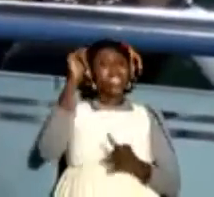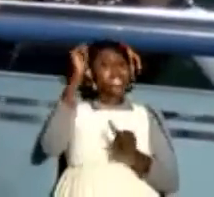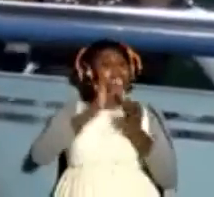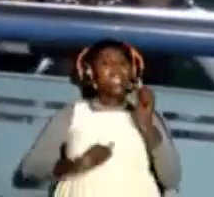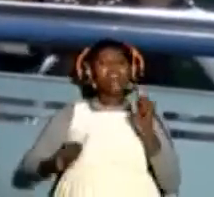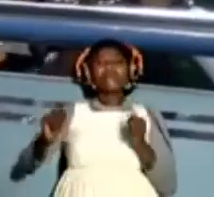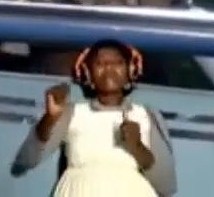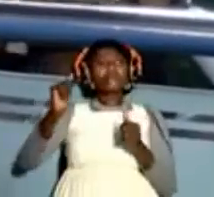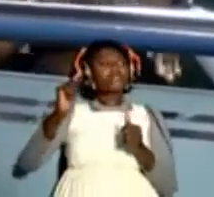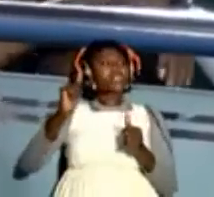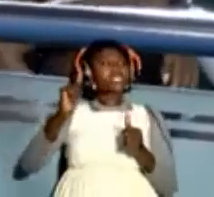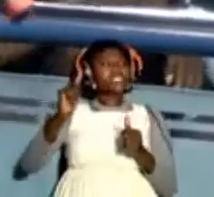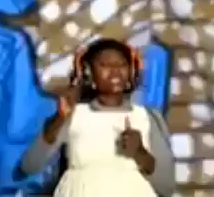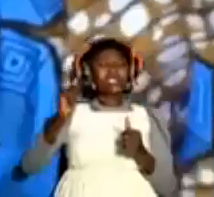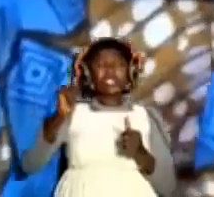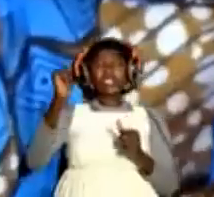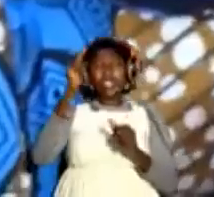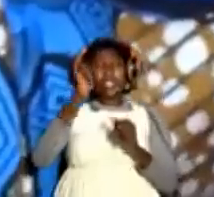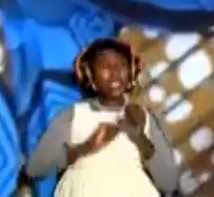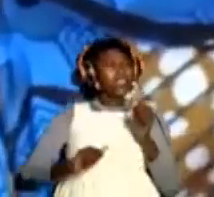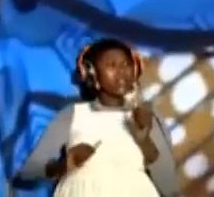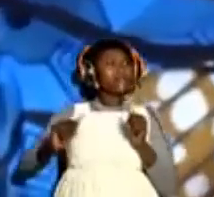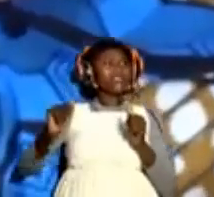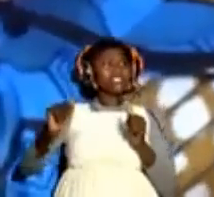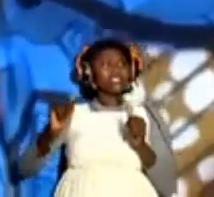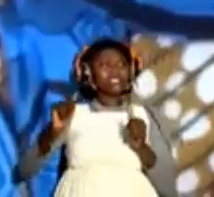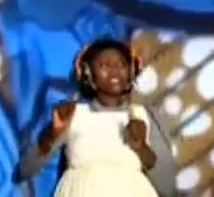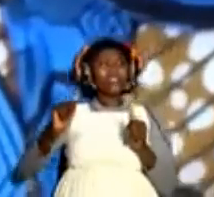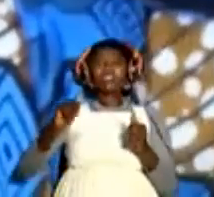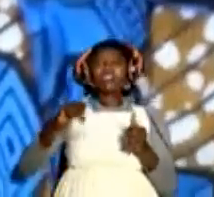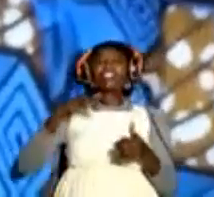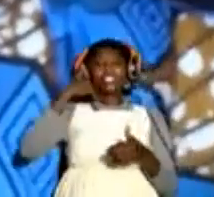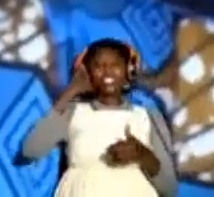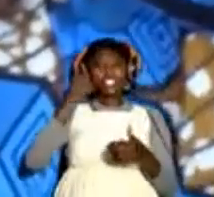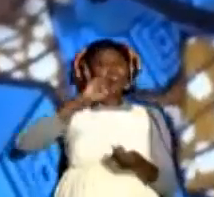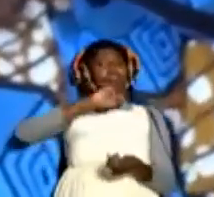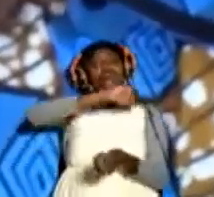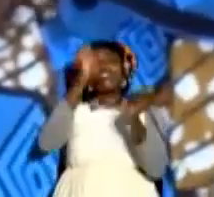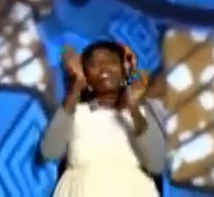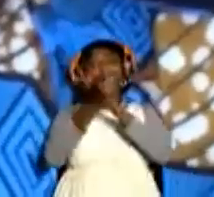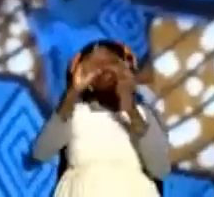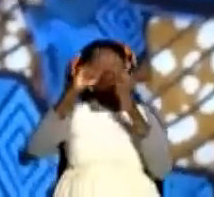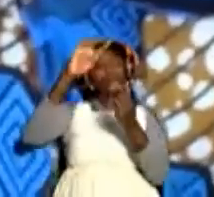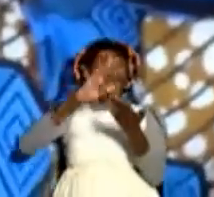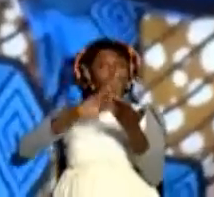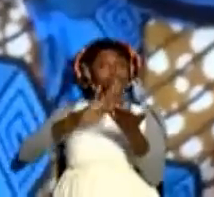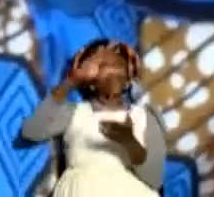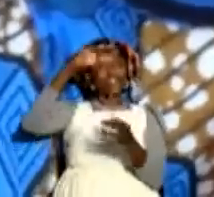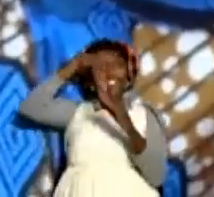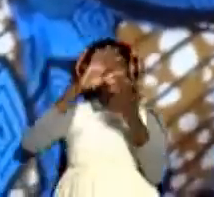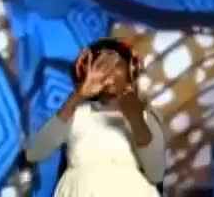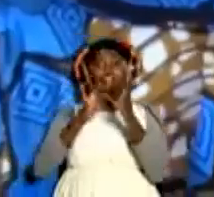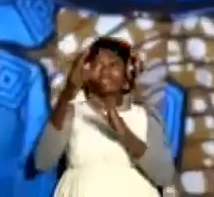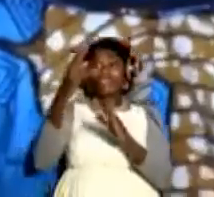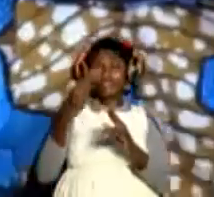Every reproach over your life is replaced with glory in the name of Jesus.